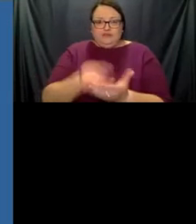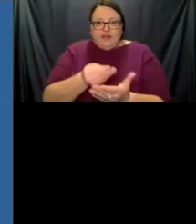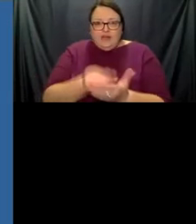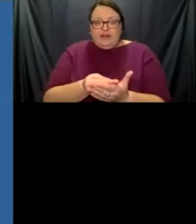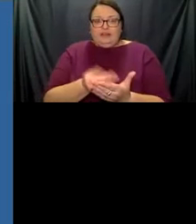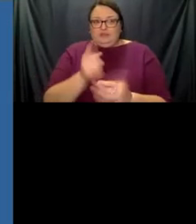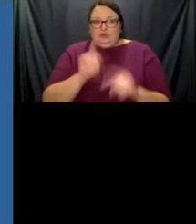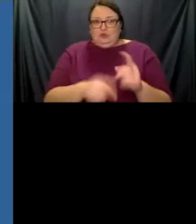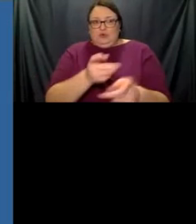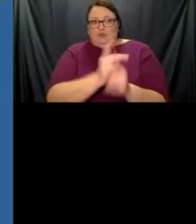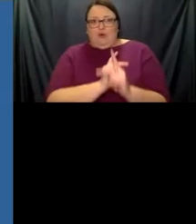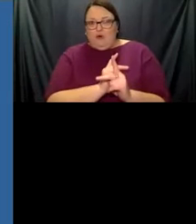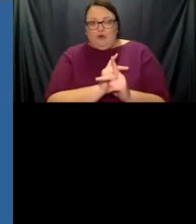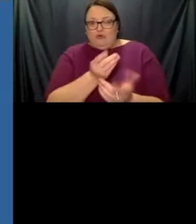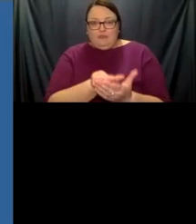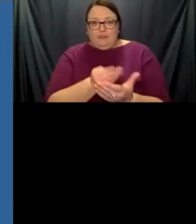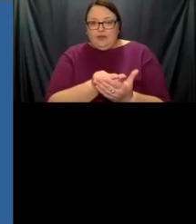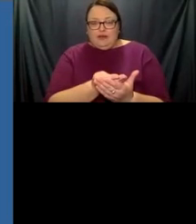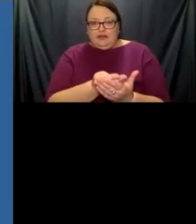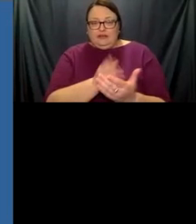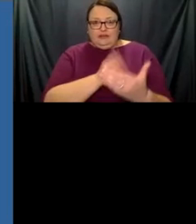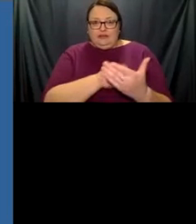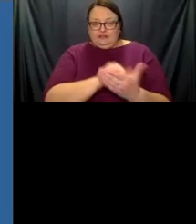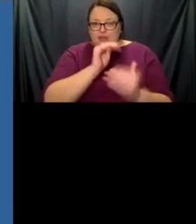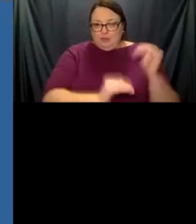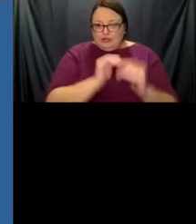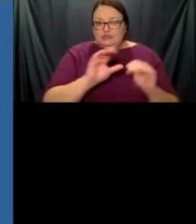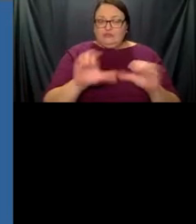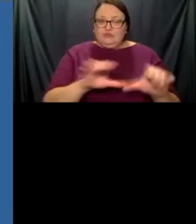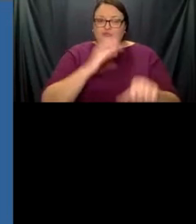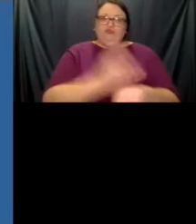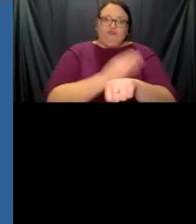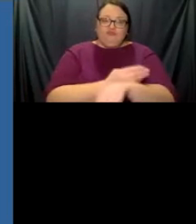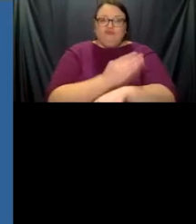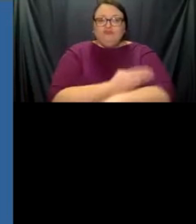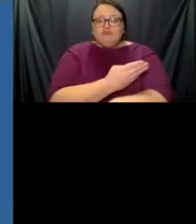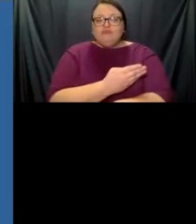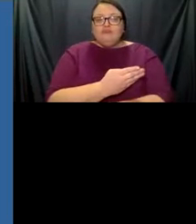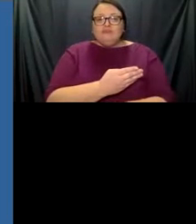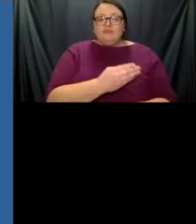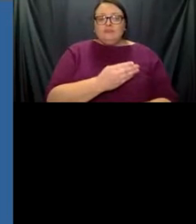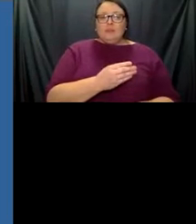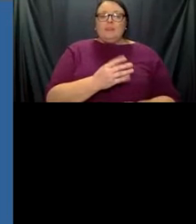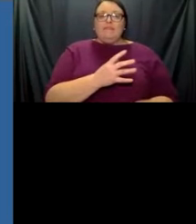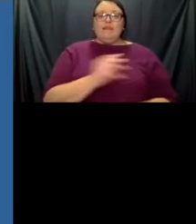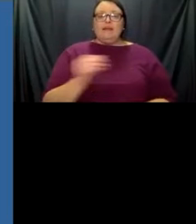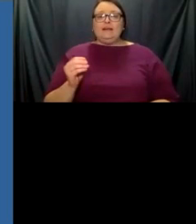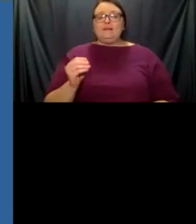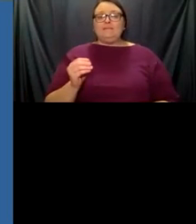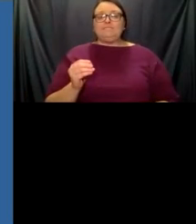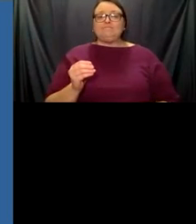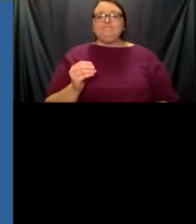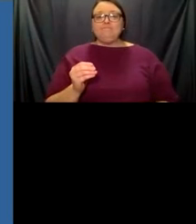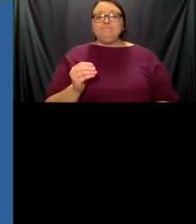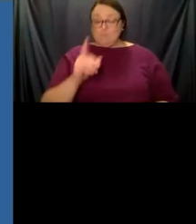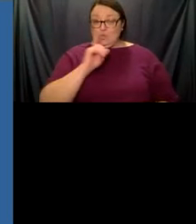para contribuir, the para building conseguir to do préstamo. updates, on it. And so it